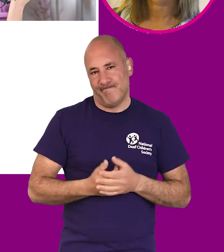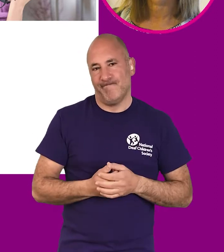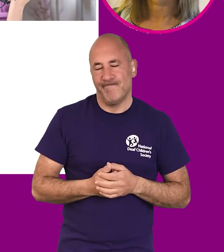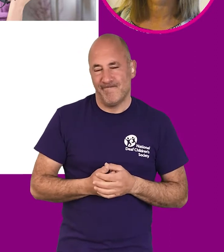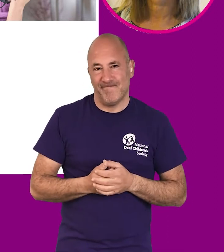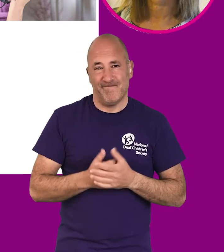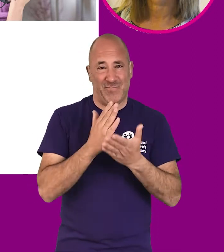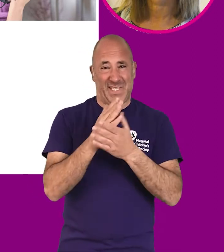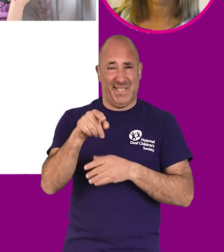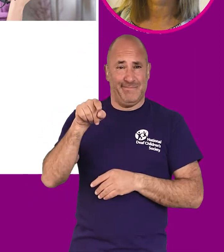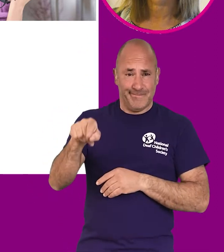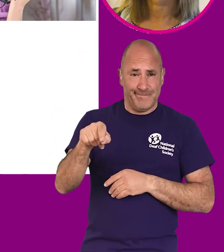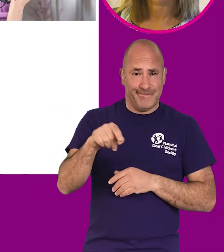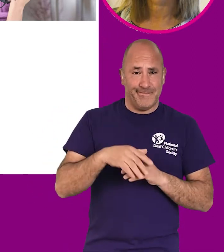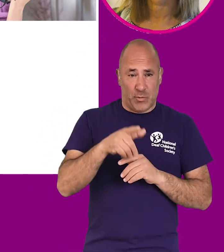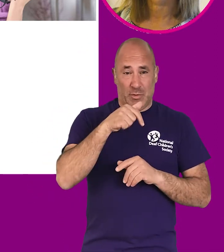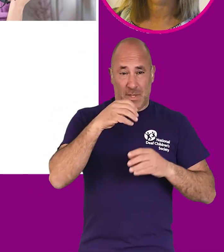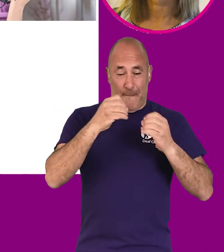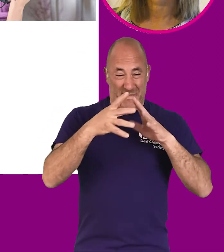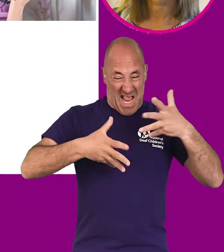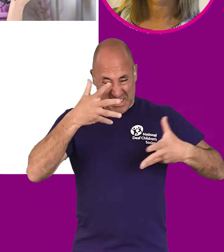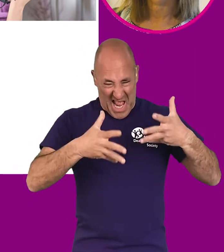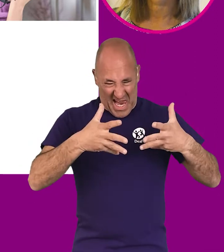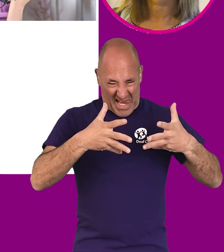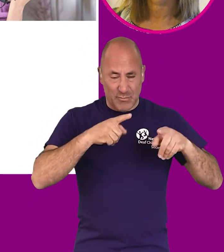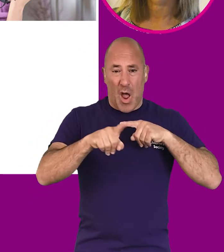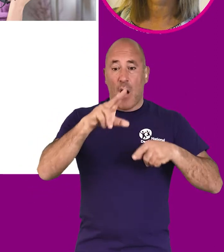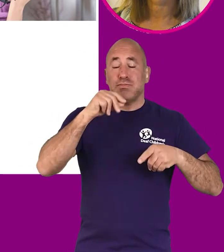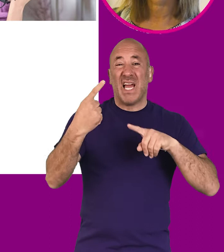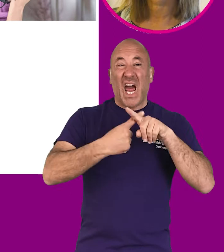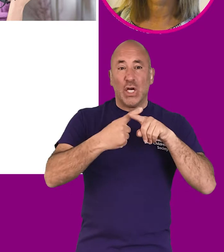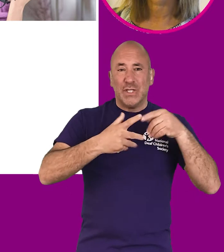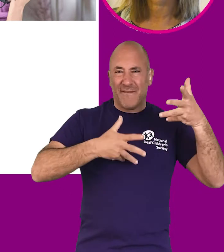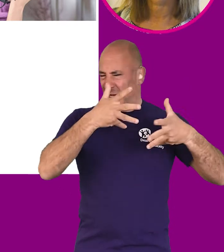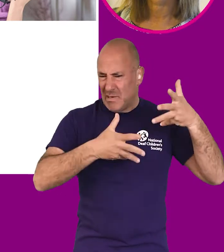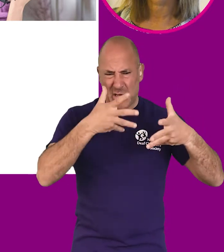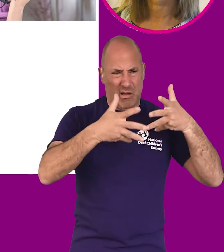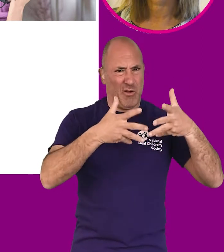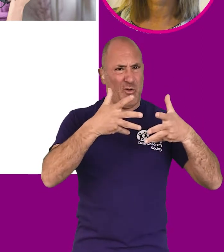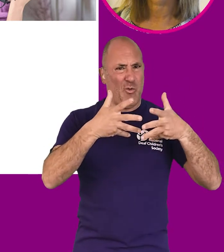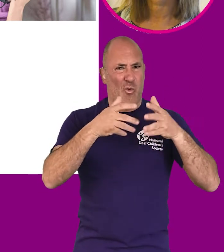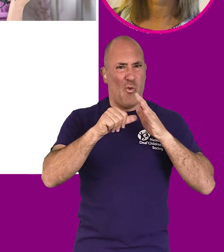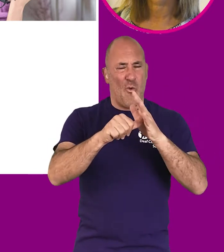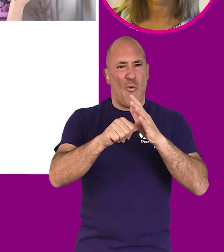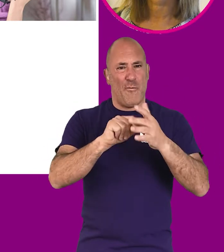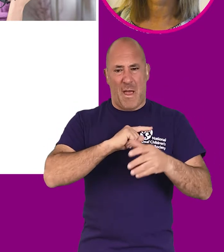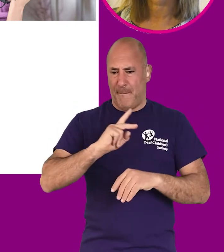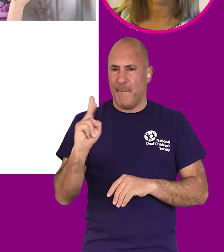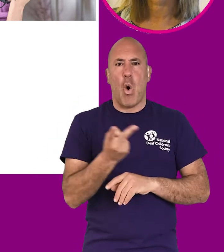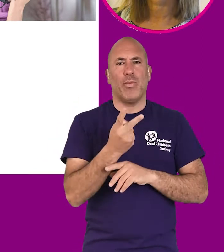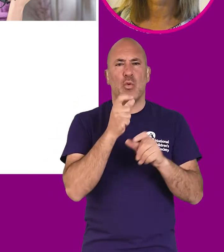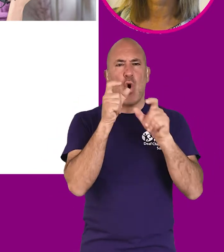those things, if you're trying to speak at the same time as using BSL, it's really difficult.